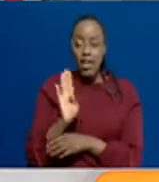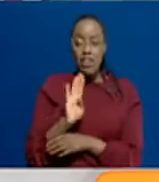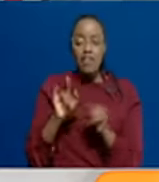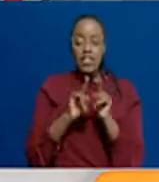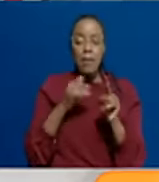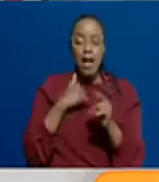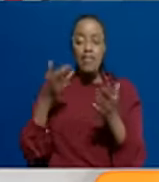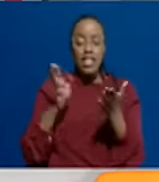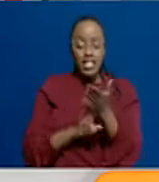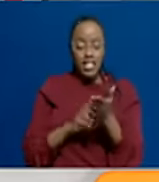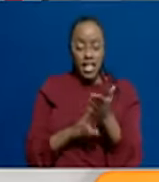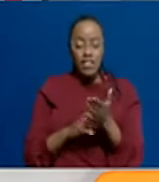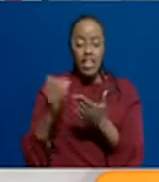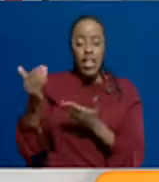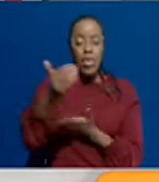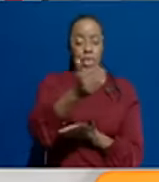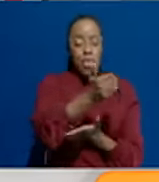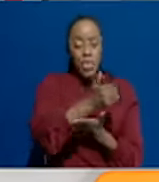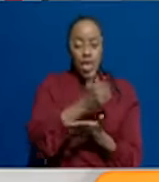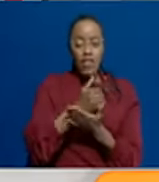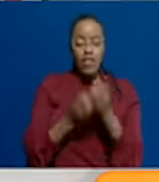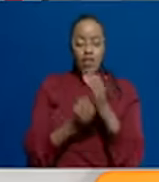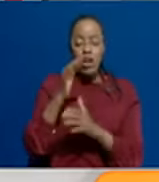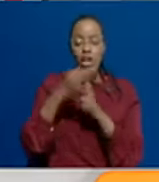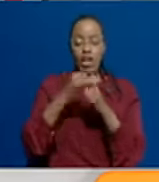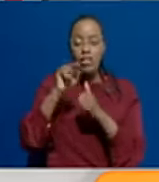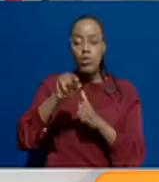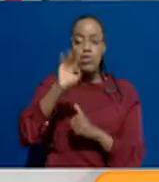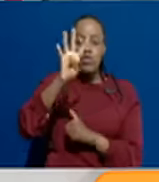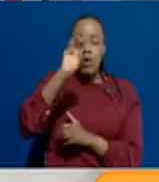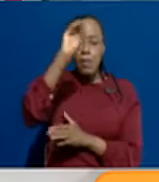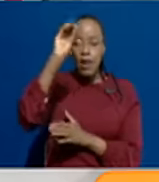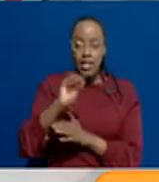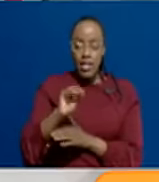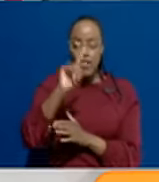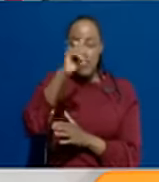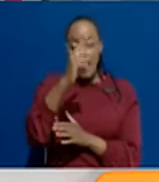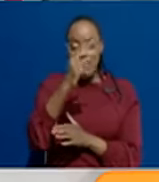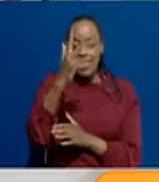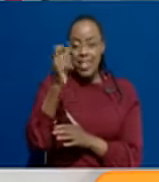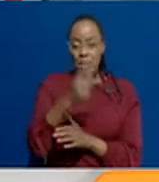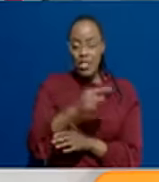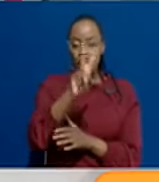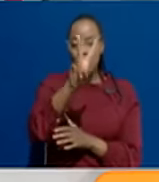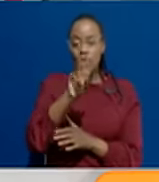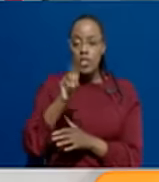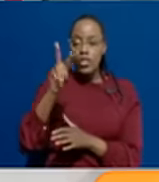despite registering a revenue collection growth of 8.4% in the first quarter of